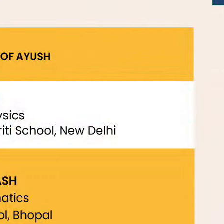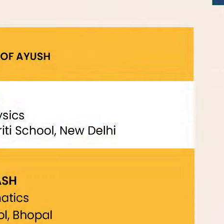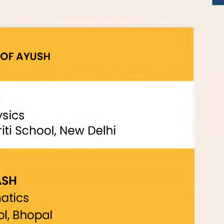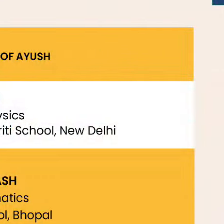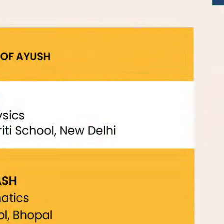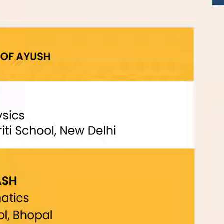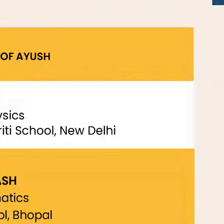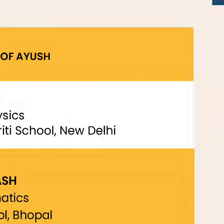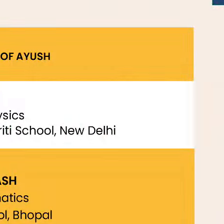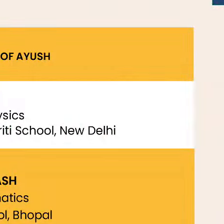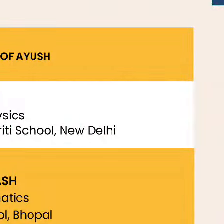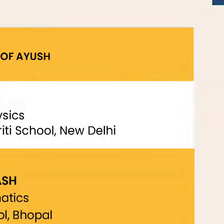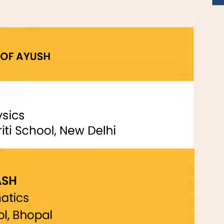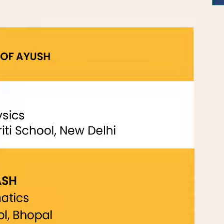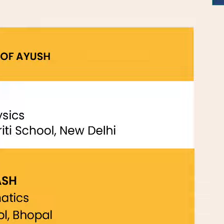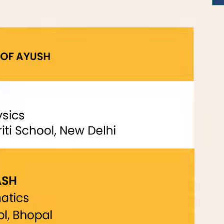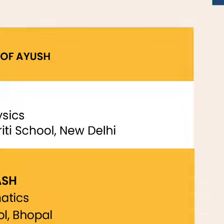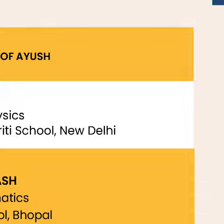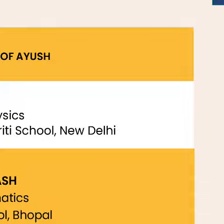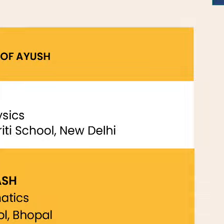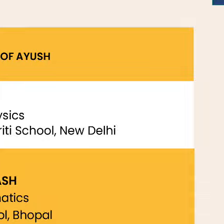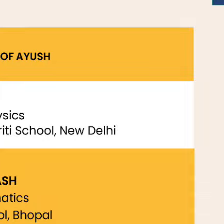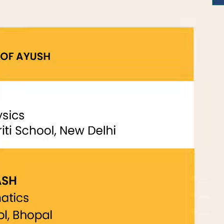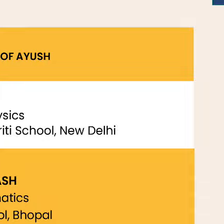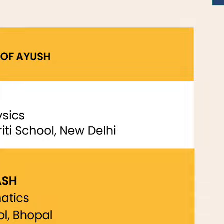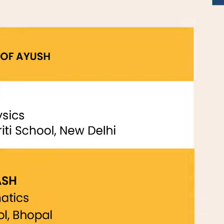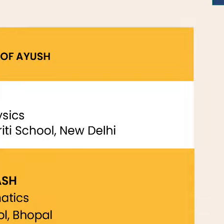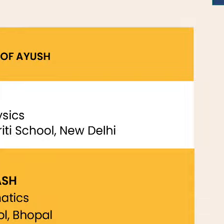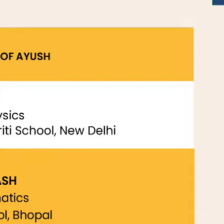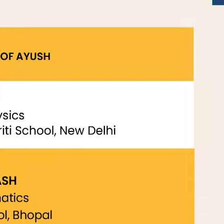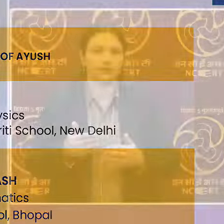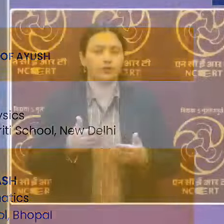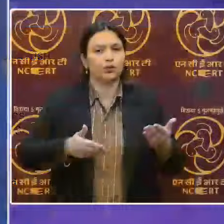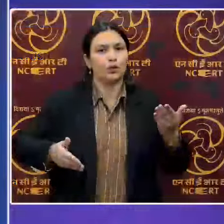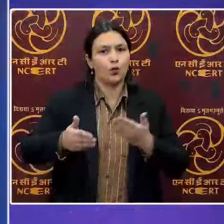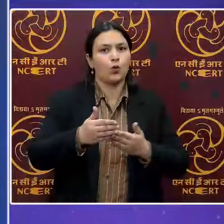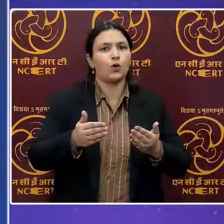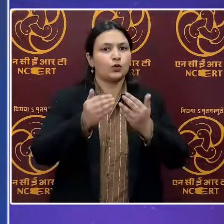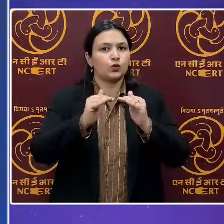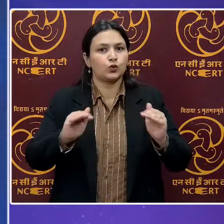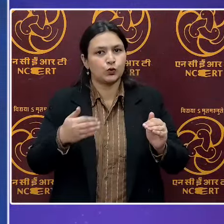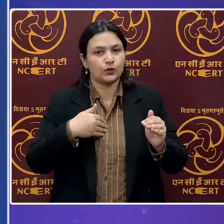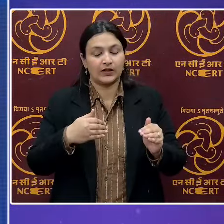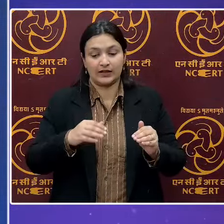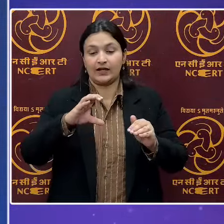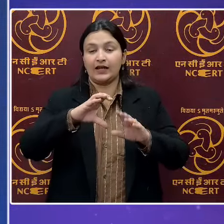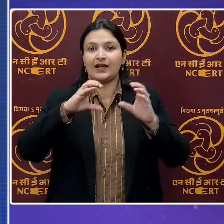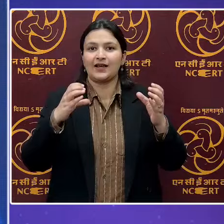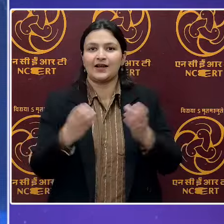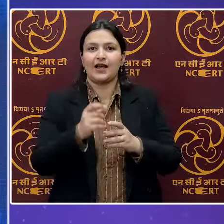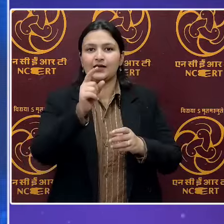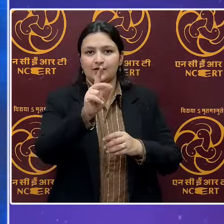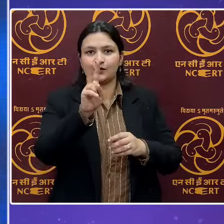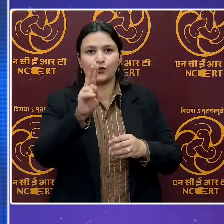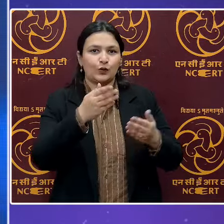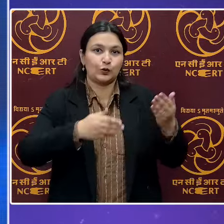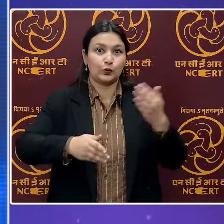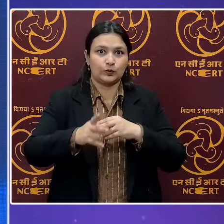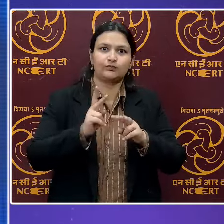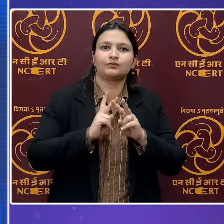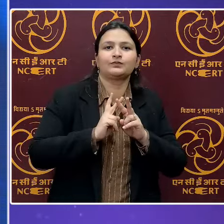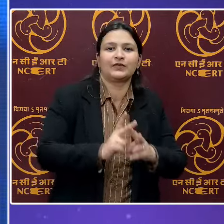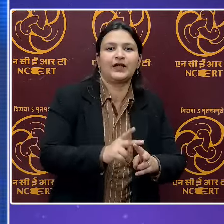is vector algebra part 2nd, and this is for all the students studying in class 12th. So stay with us and keep